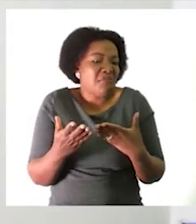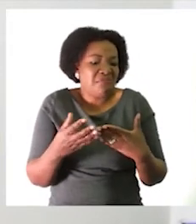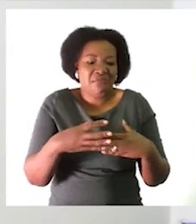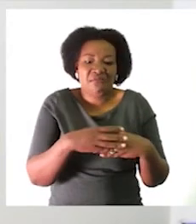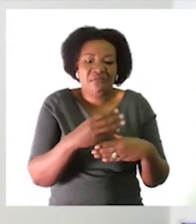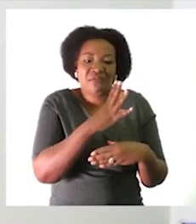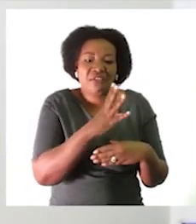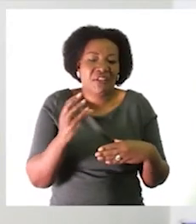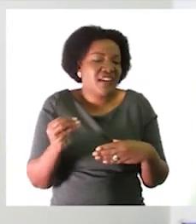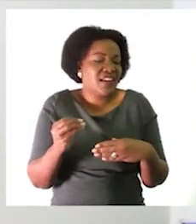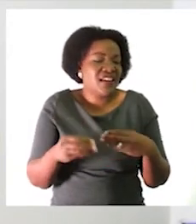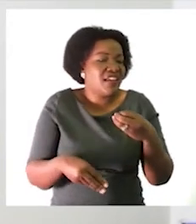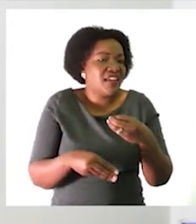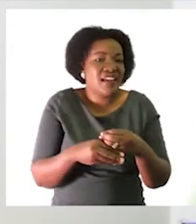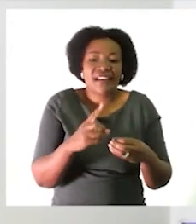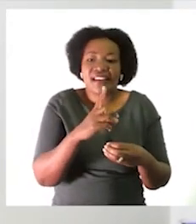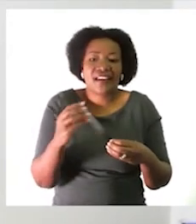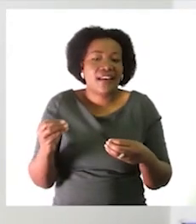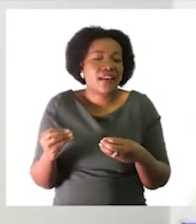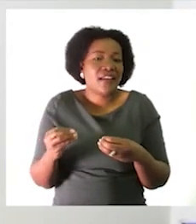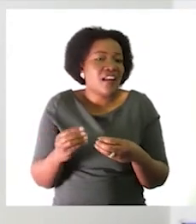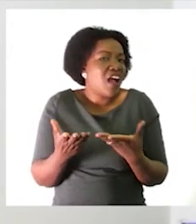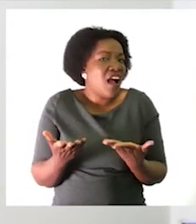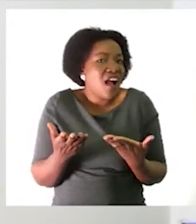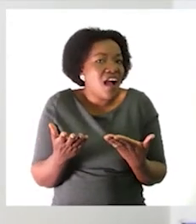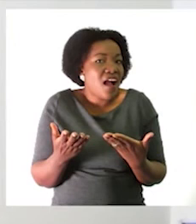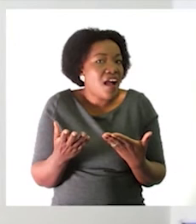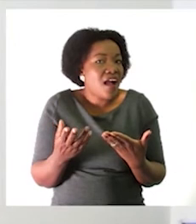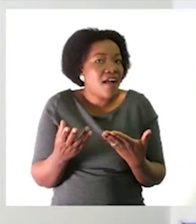40 plus a $10.